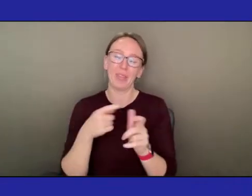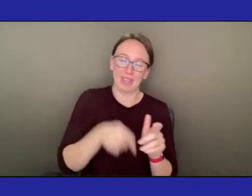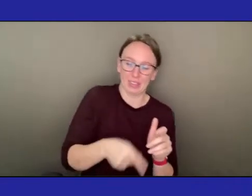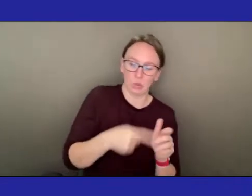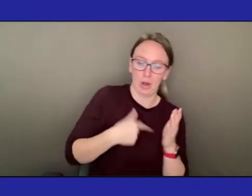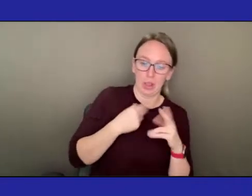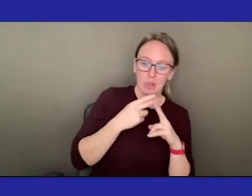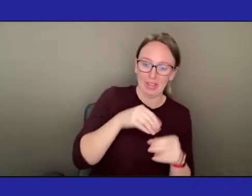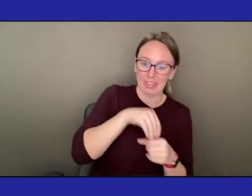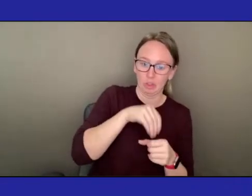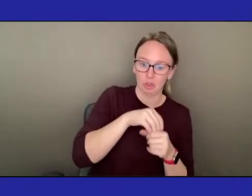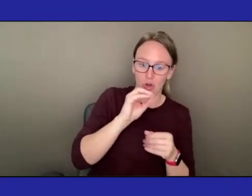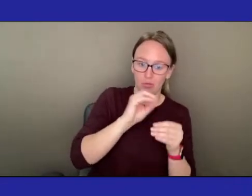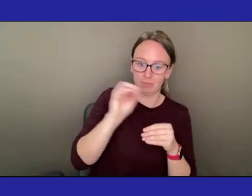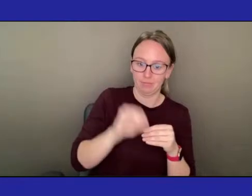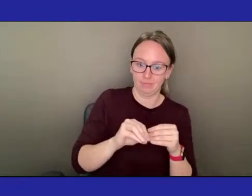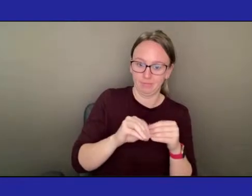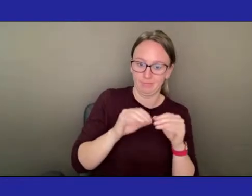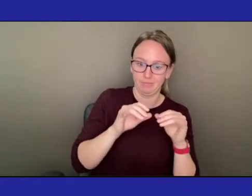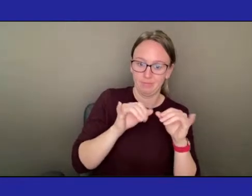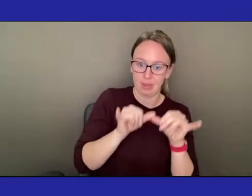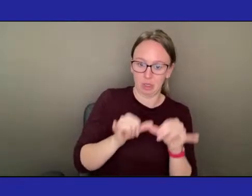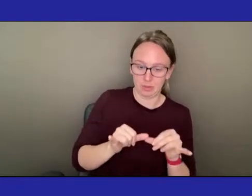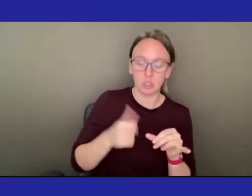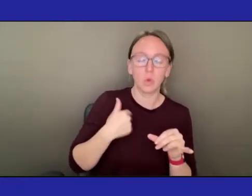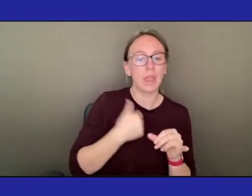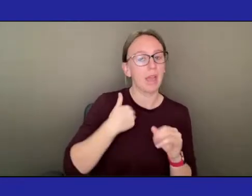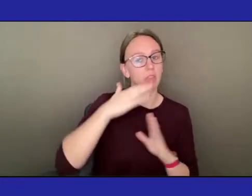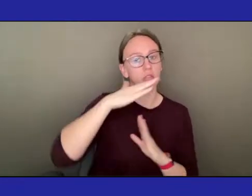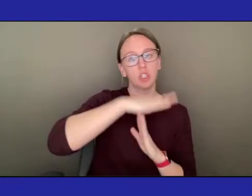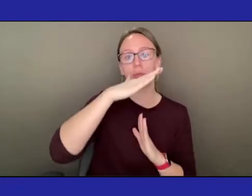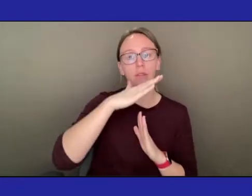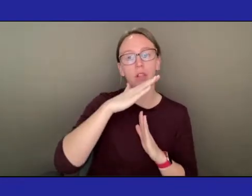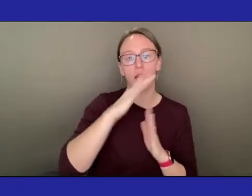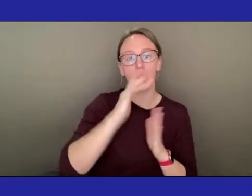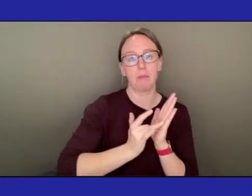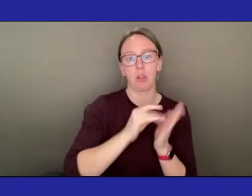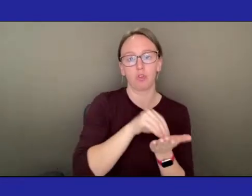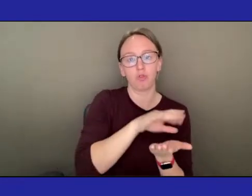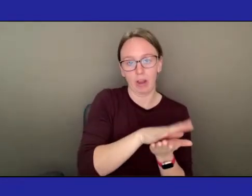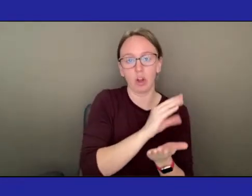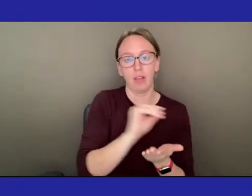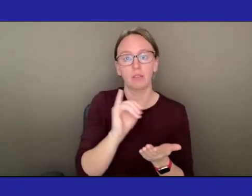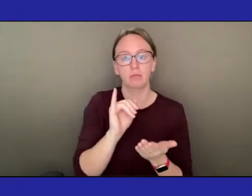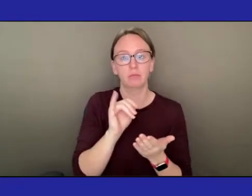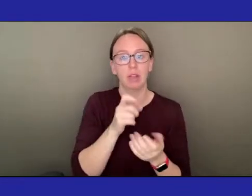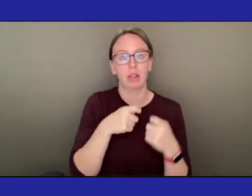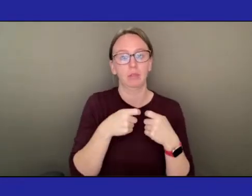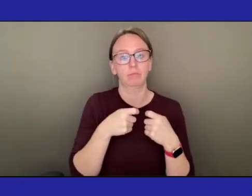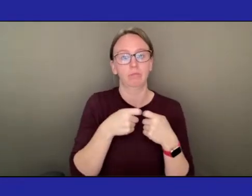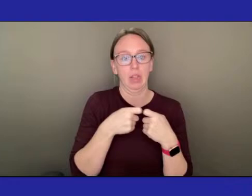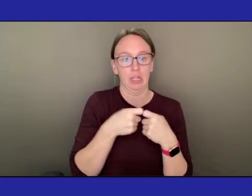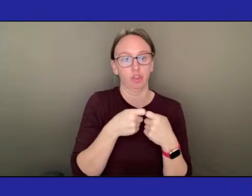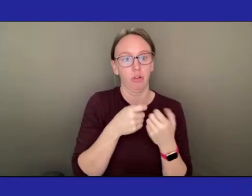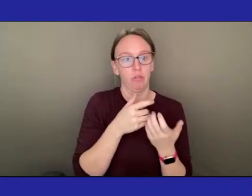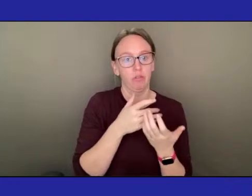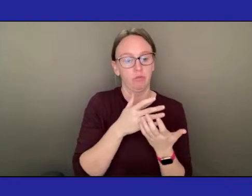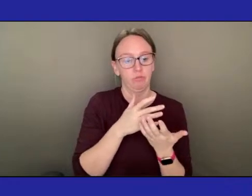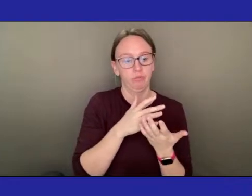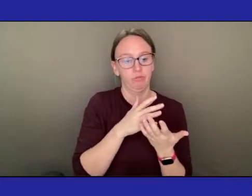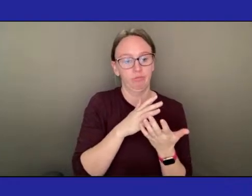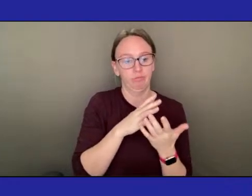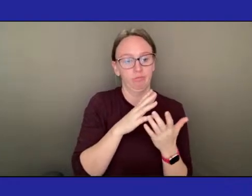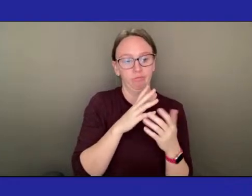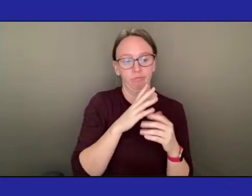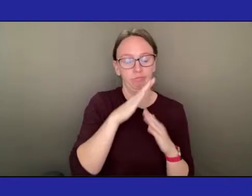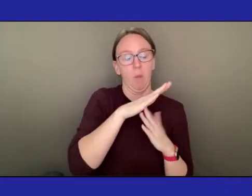have a top of the line electronic medical record and IT infrastructure, which I think this is there's certainly areas to work on. We